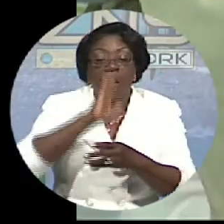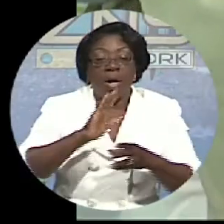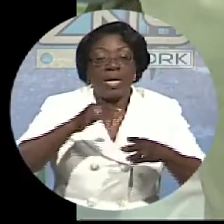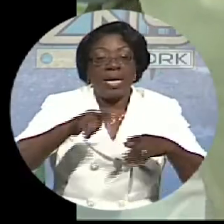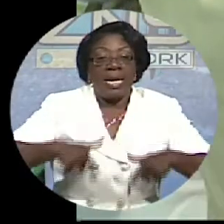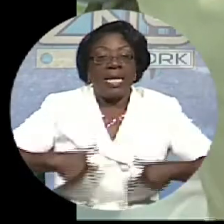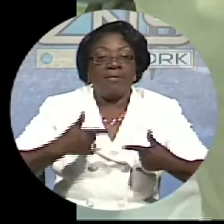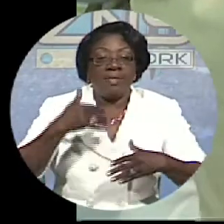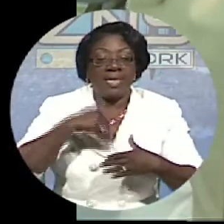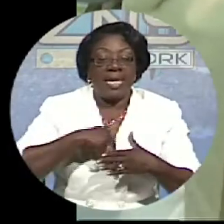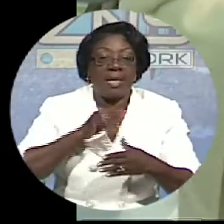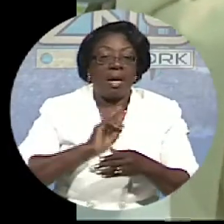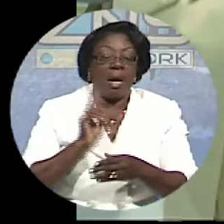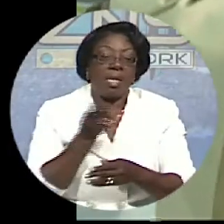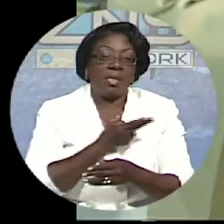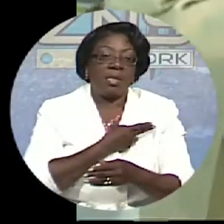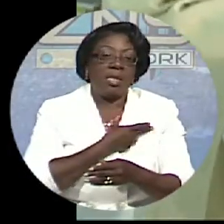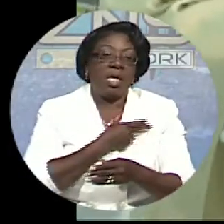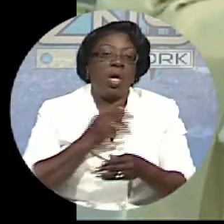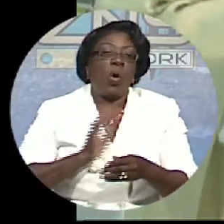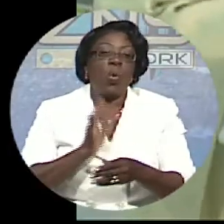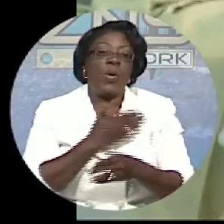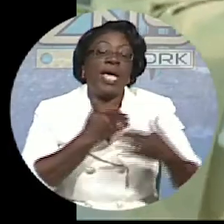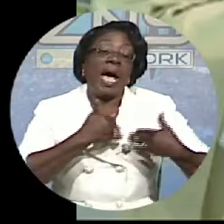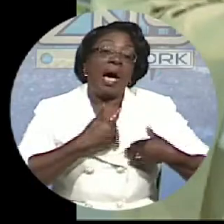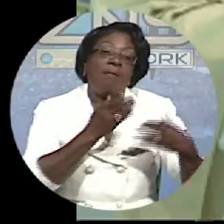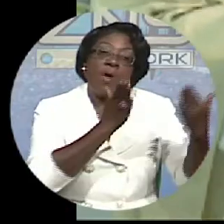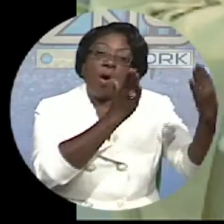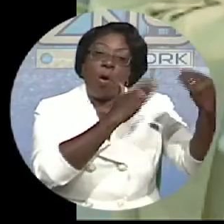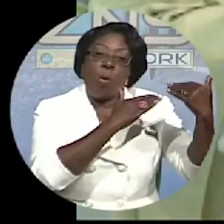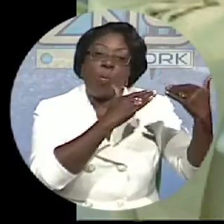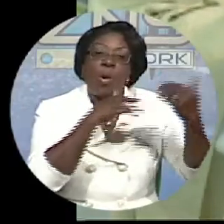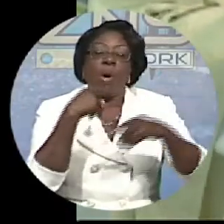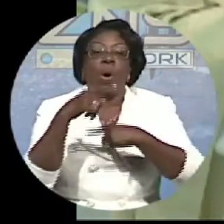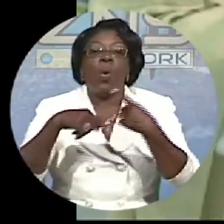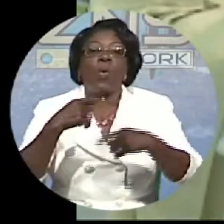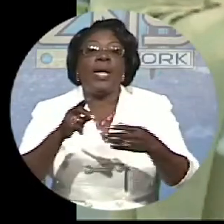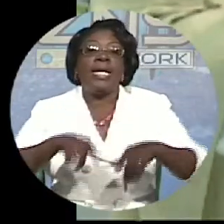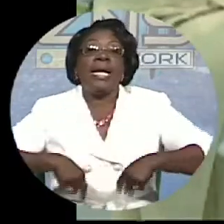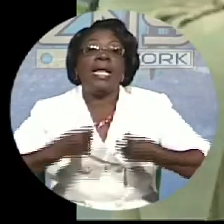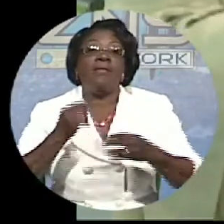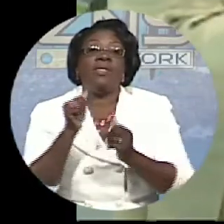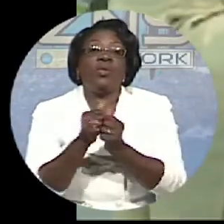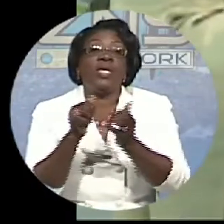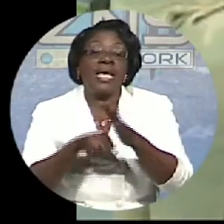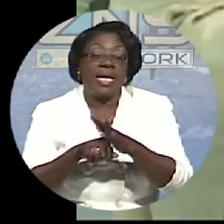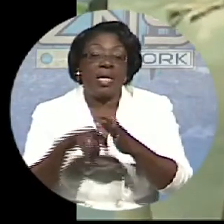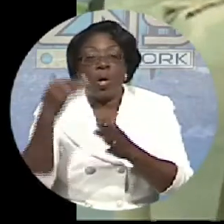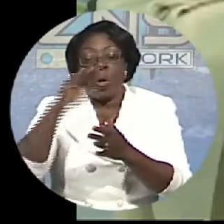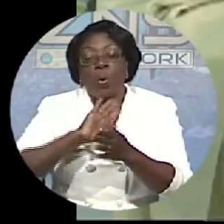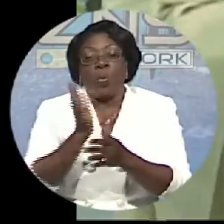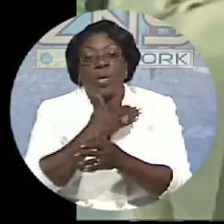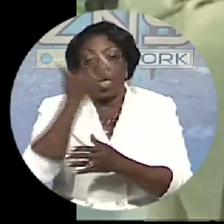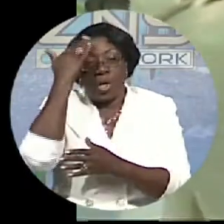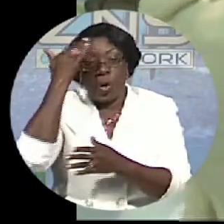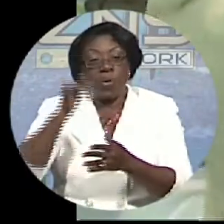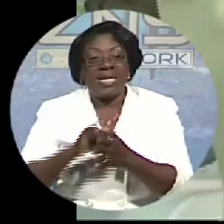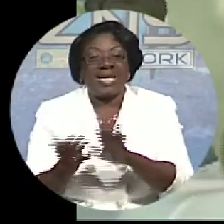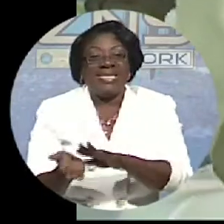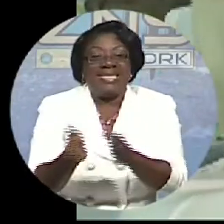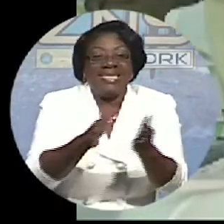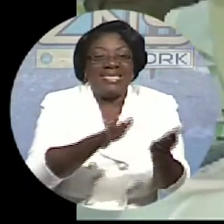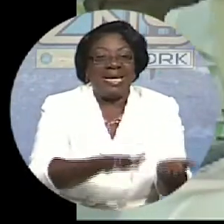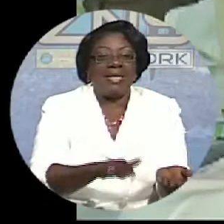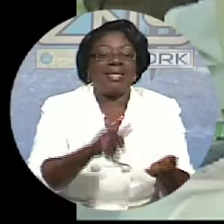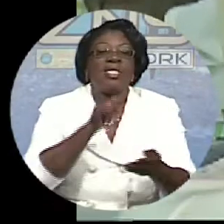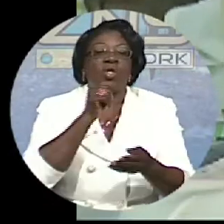hope, even in our darkest hour. When He lives within, we know that death is not the be-all and